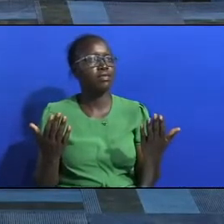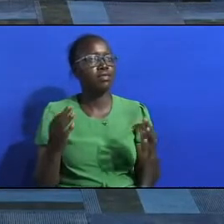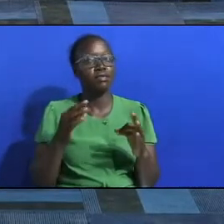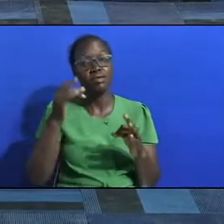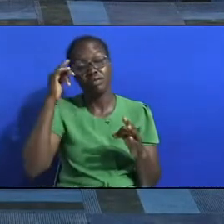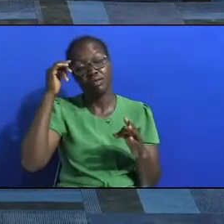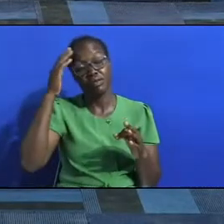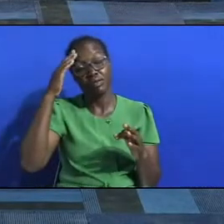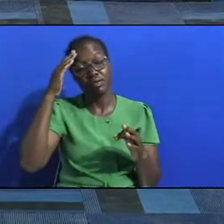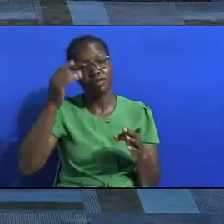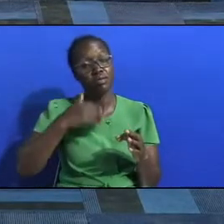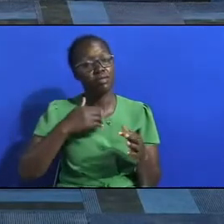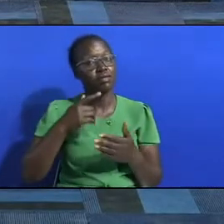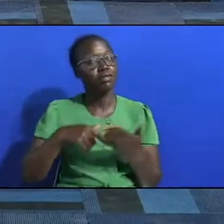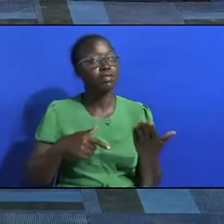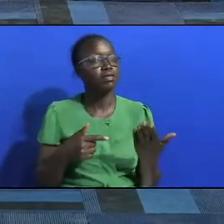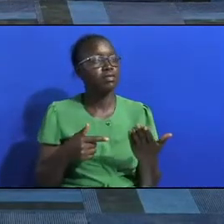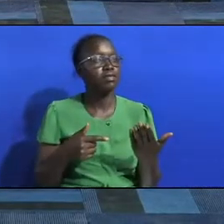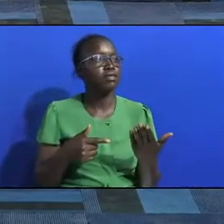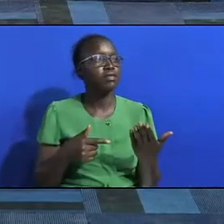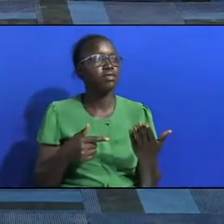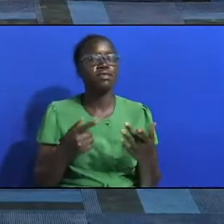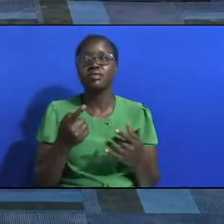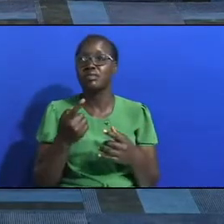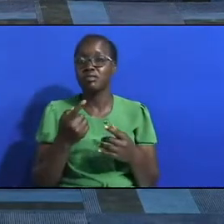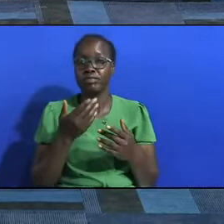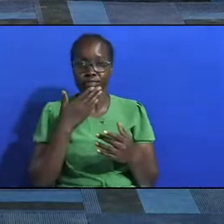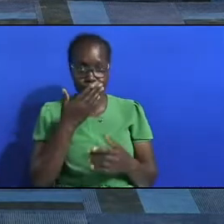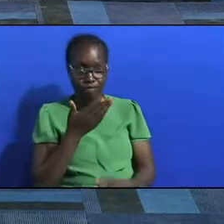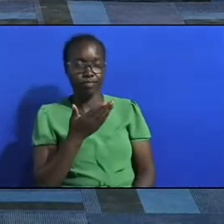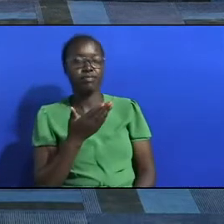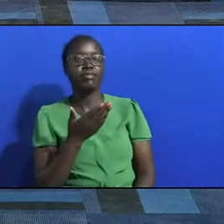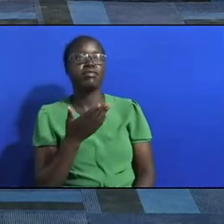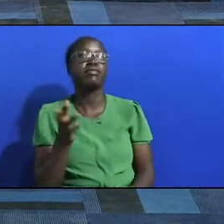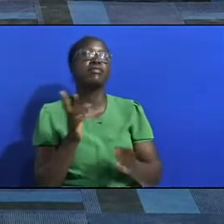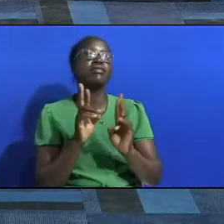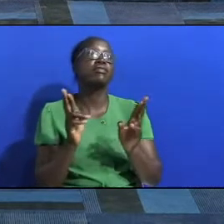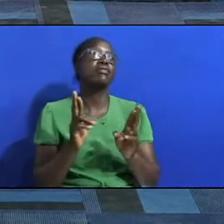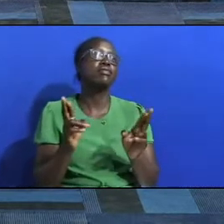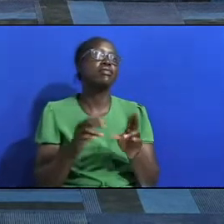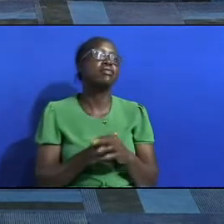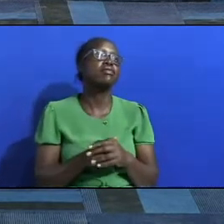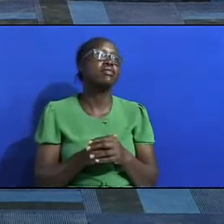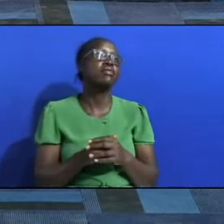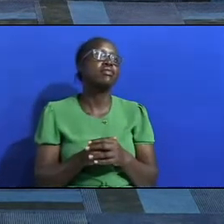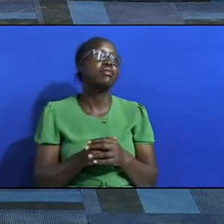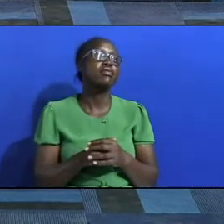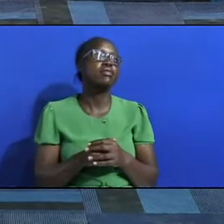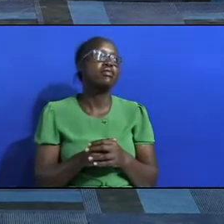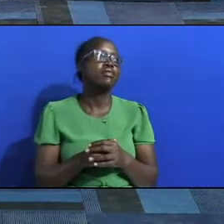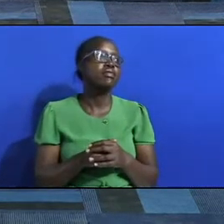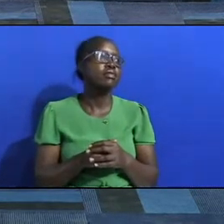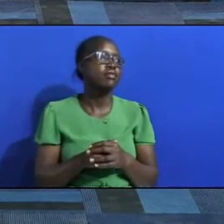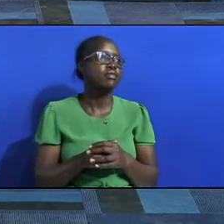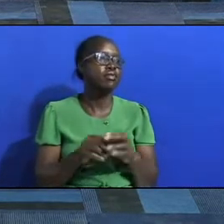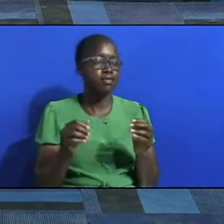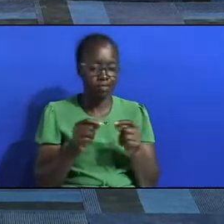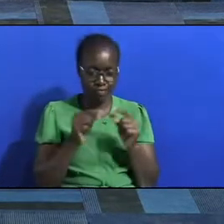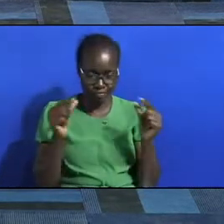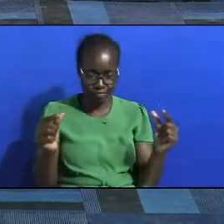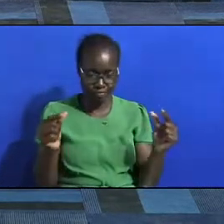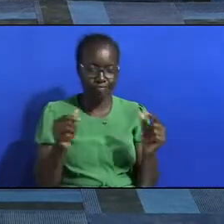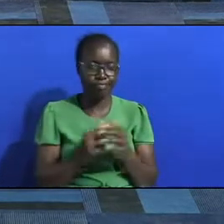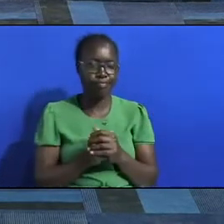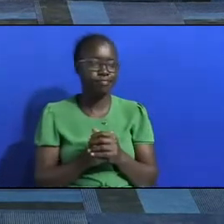you know what I have in mind, you tell me what it is. Are you ready? Are you ready? Oh,